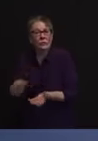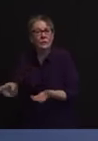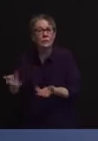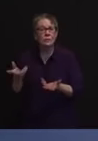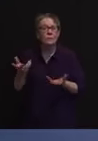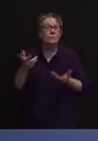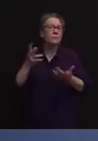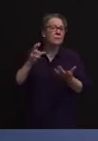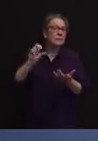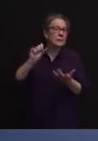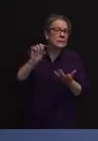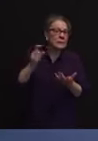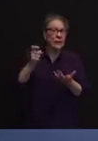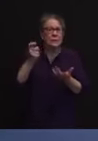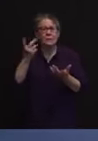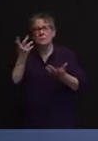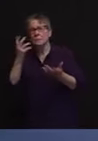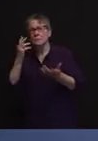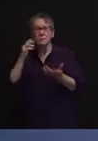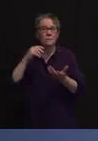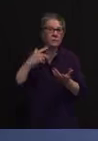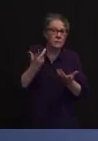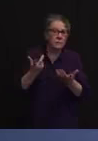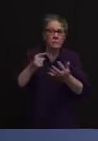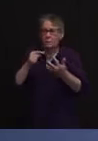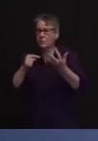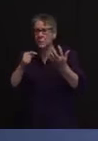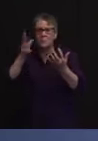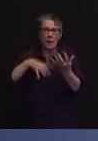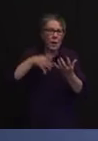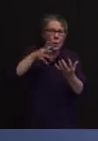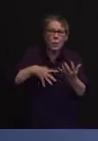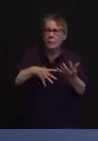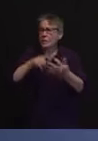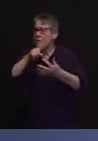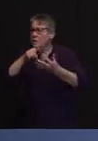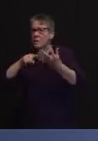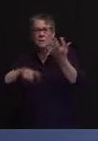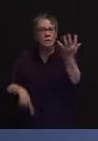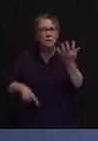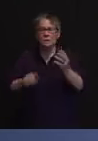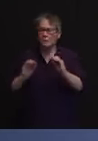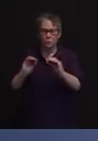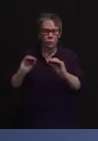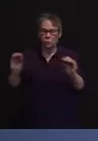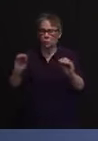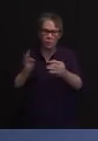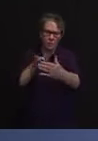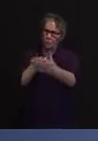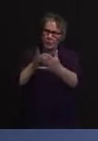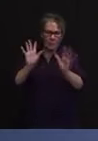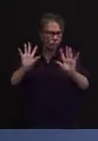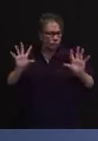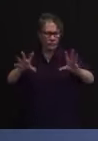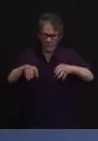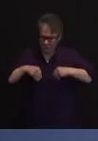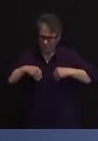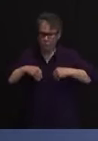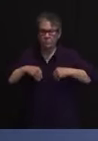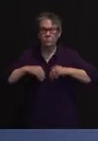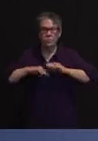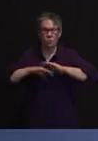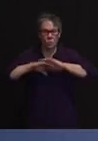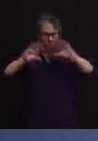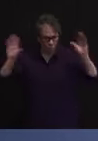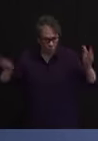or sexual orientation, gender identity or expression, disability, place of residence,